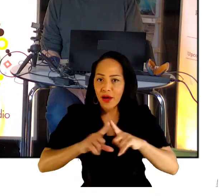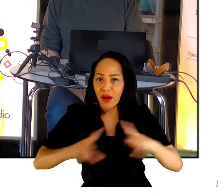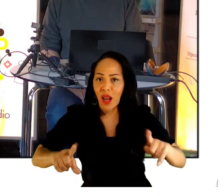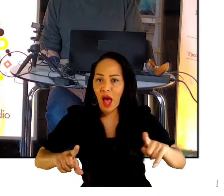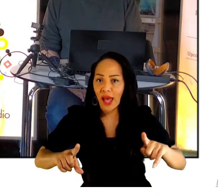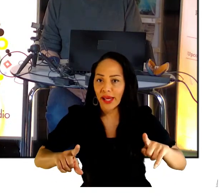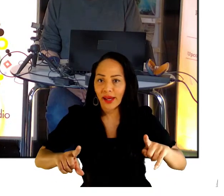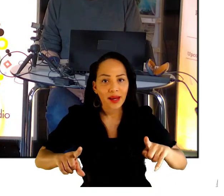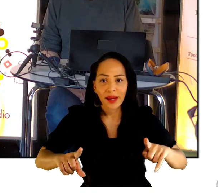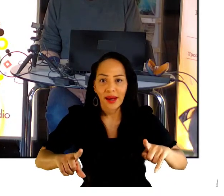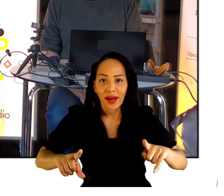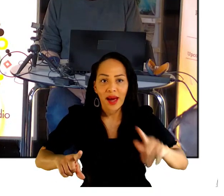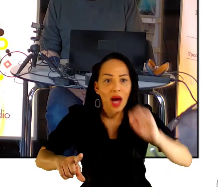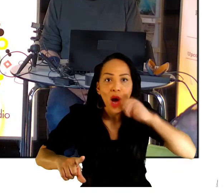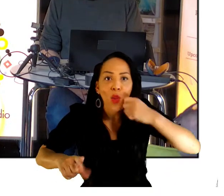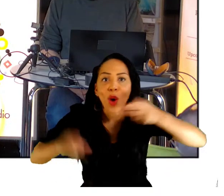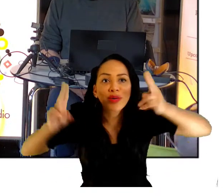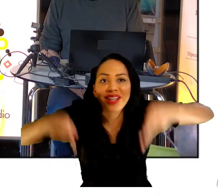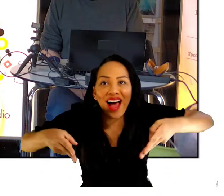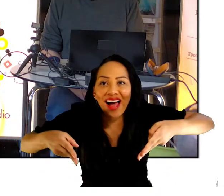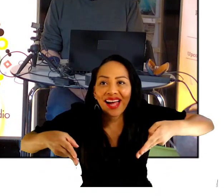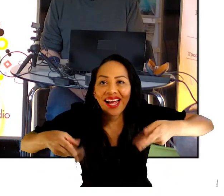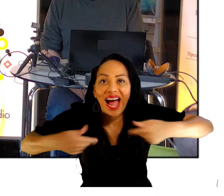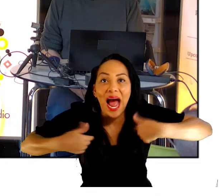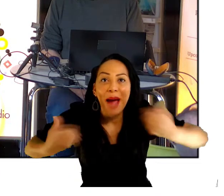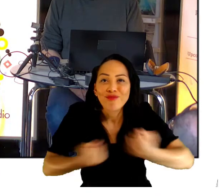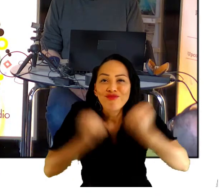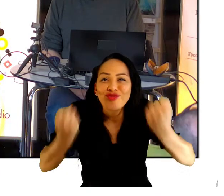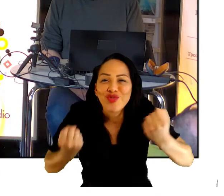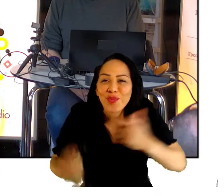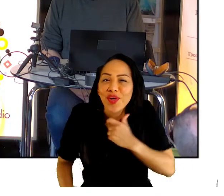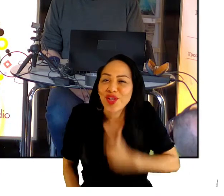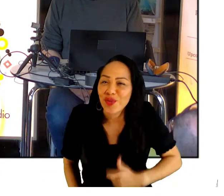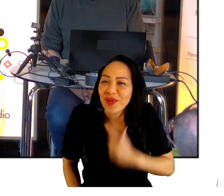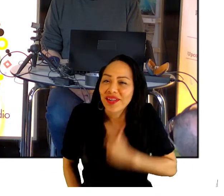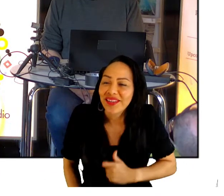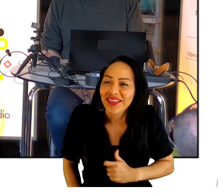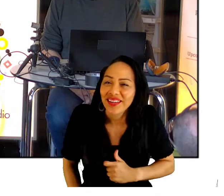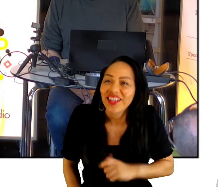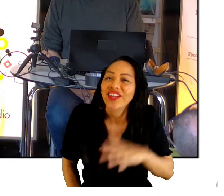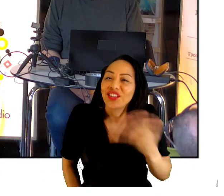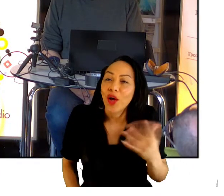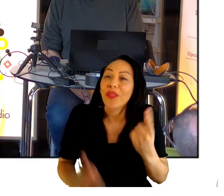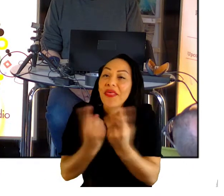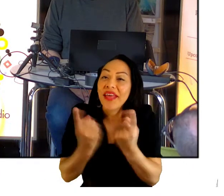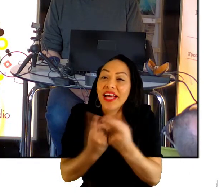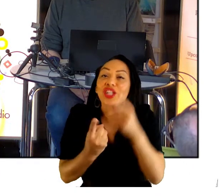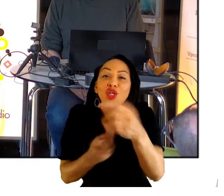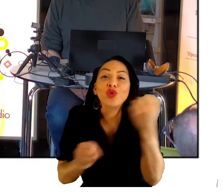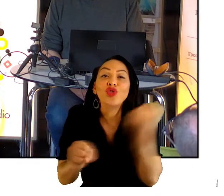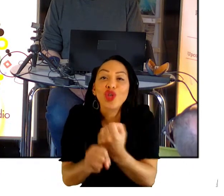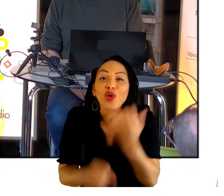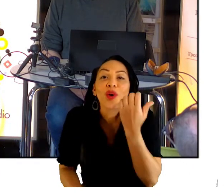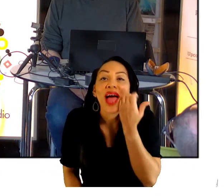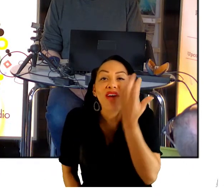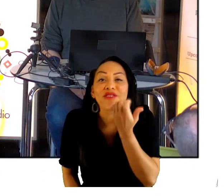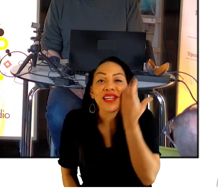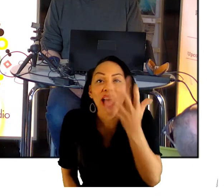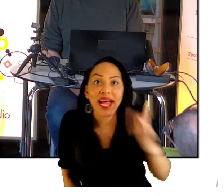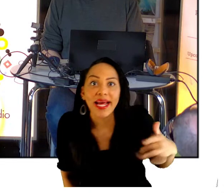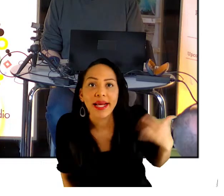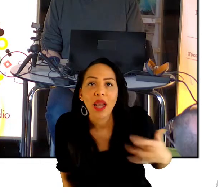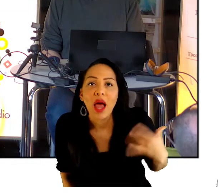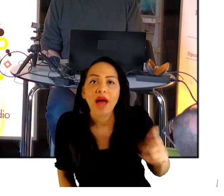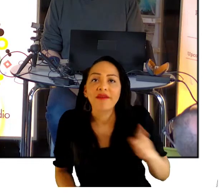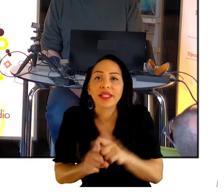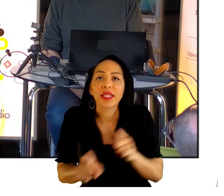die. So the things we do in life act as compensatory mechanisms of some sort, and it's wonderful to explore